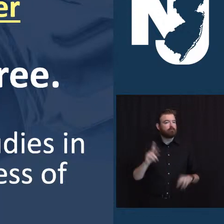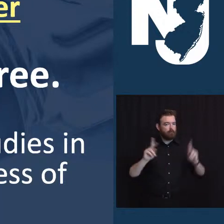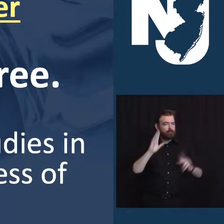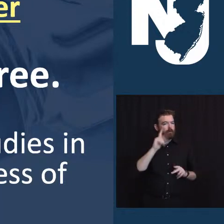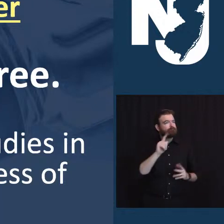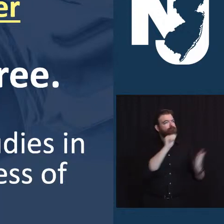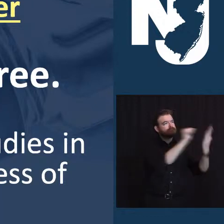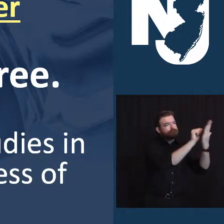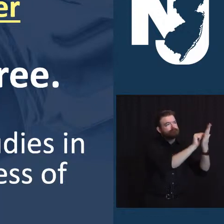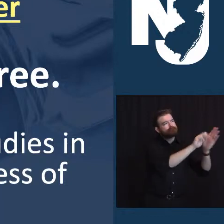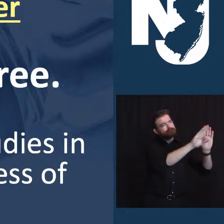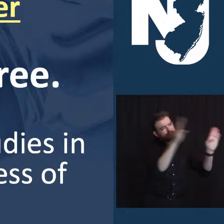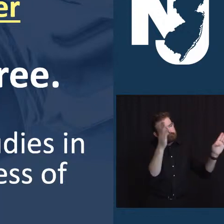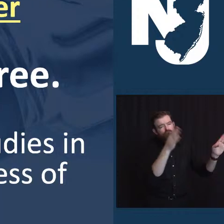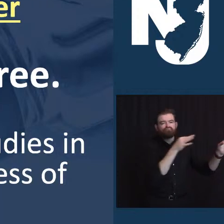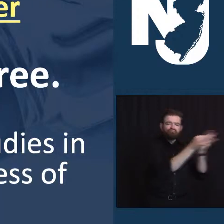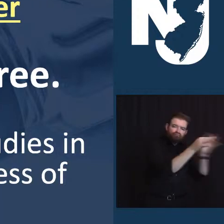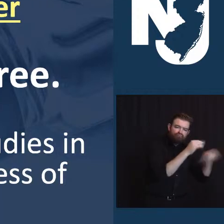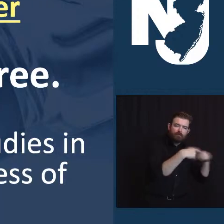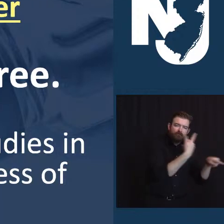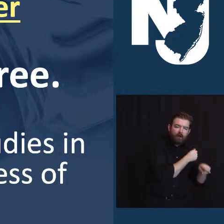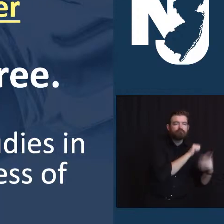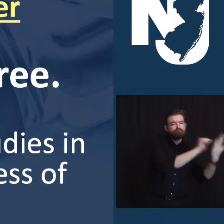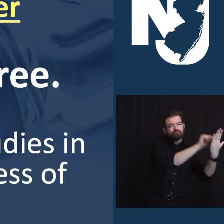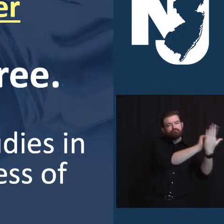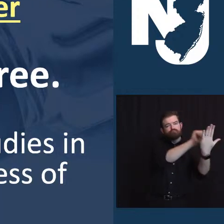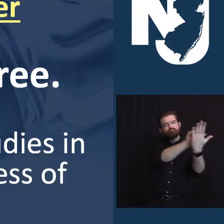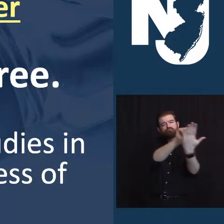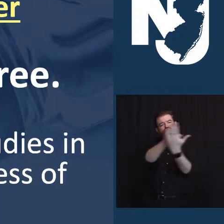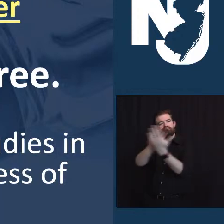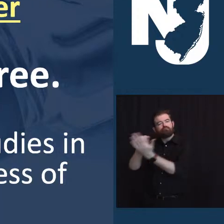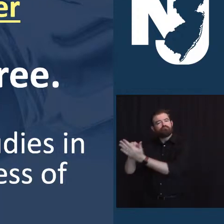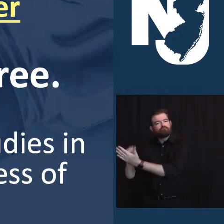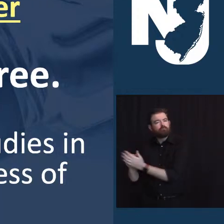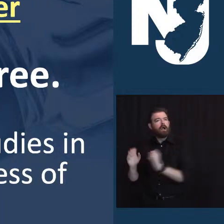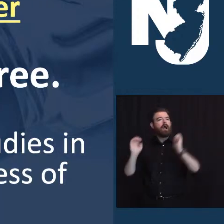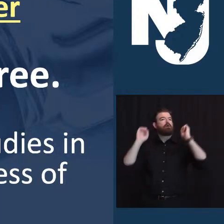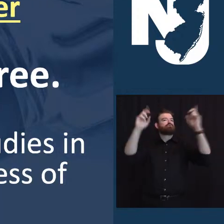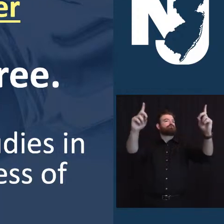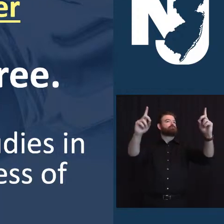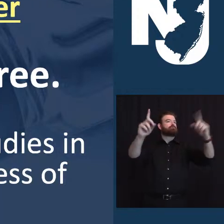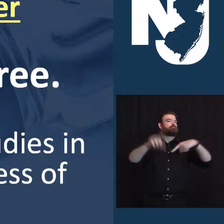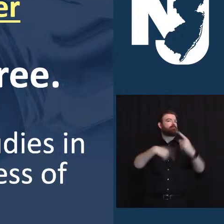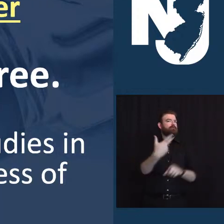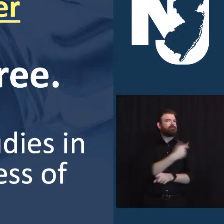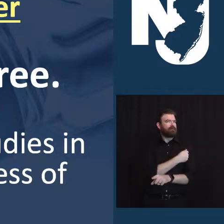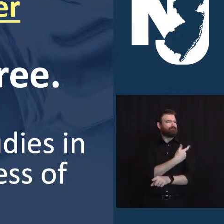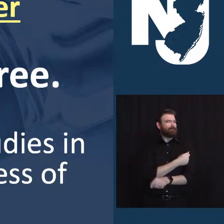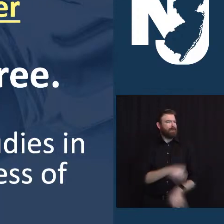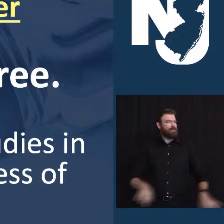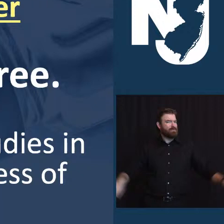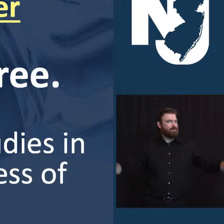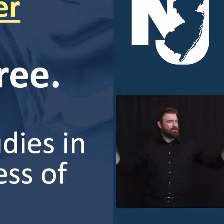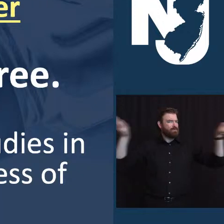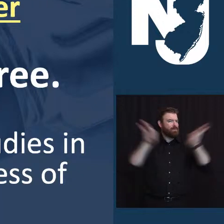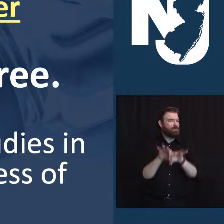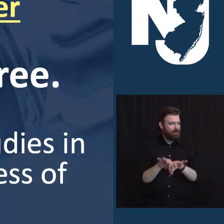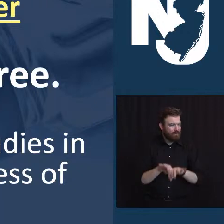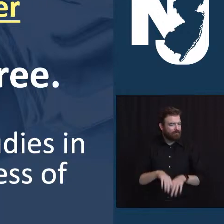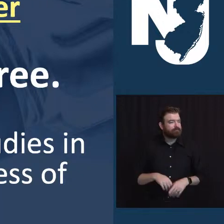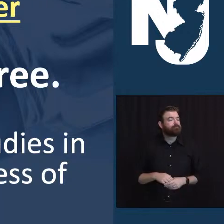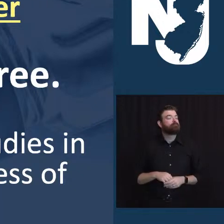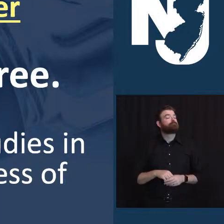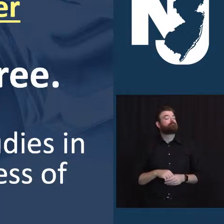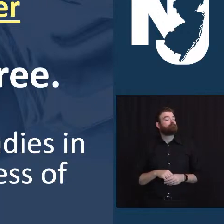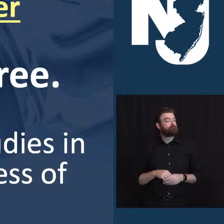add Perth Amboy, New Brunswick, Vineland, and Atlantic City. So that'll be a total of 10 communities as